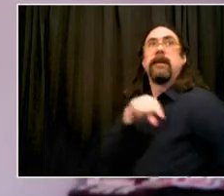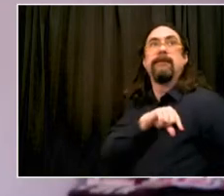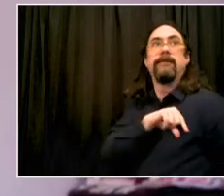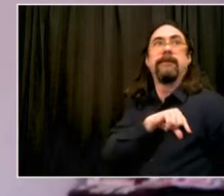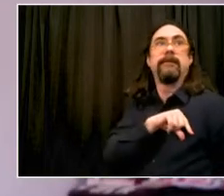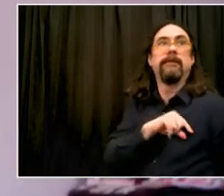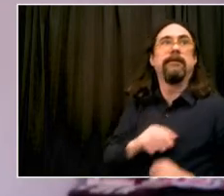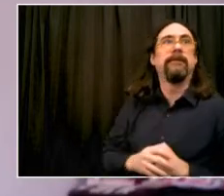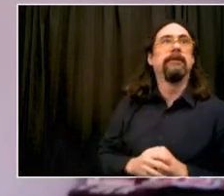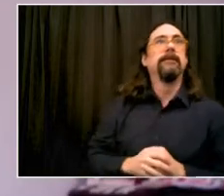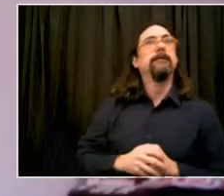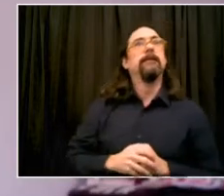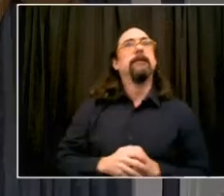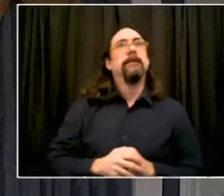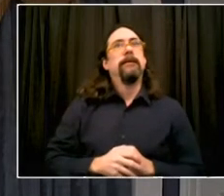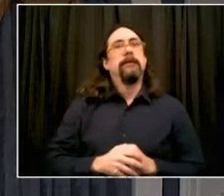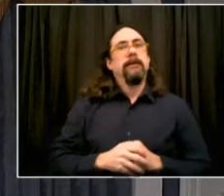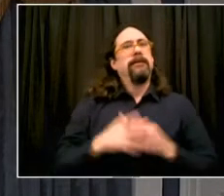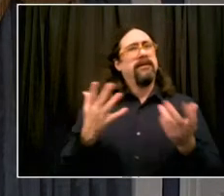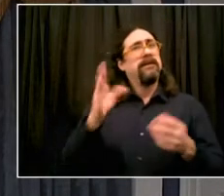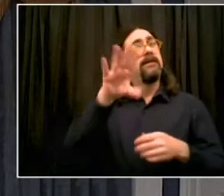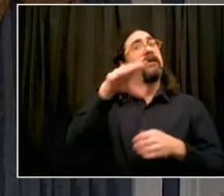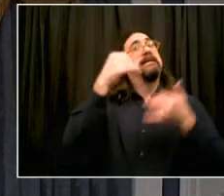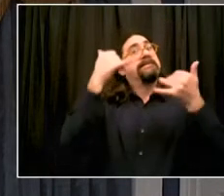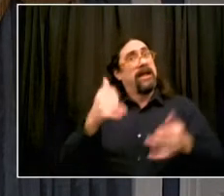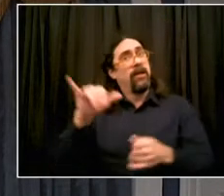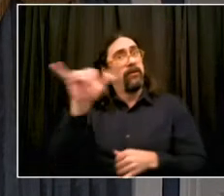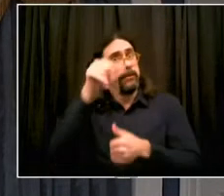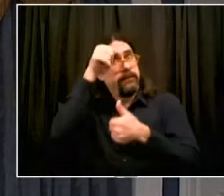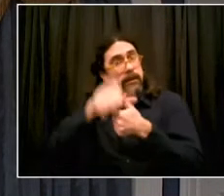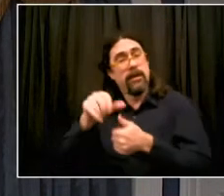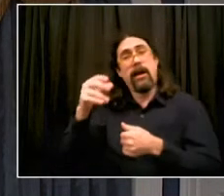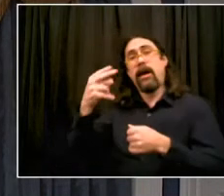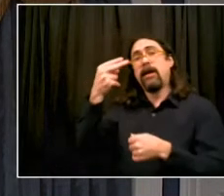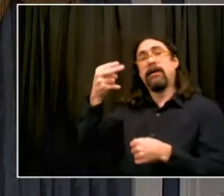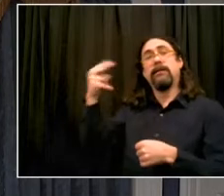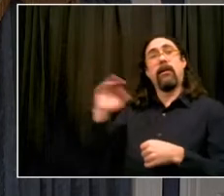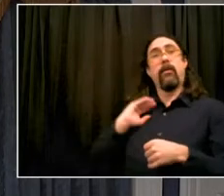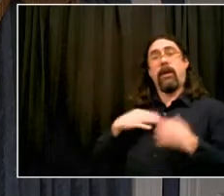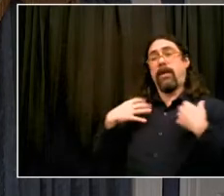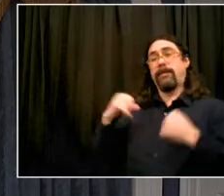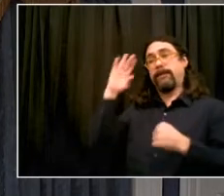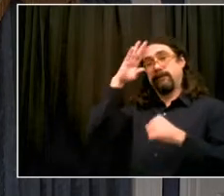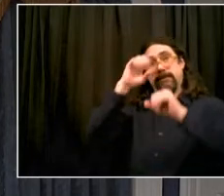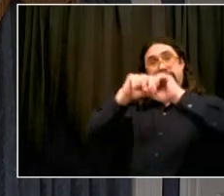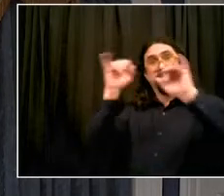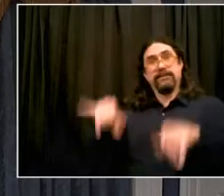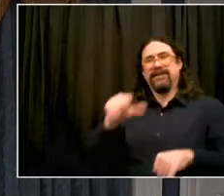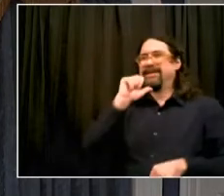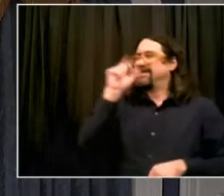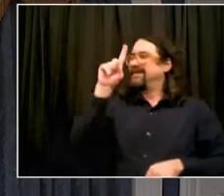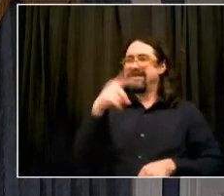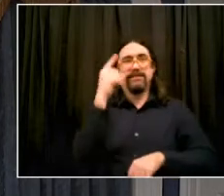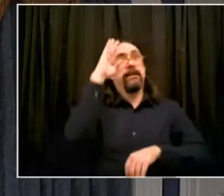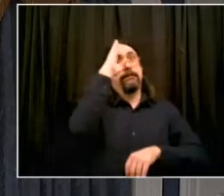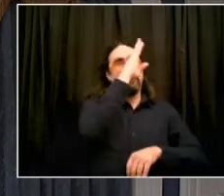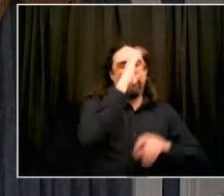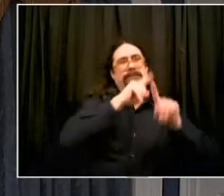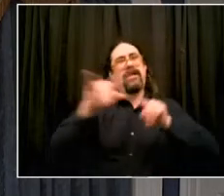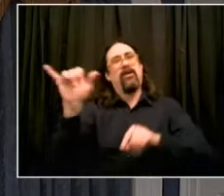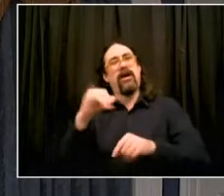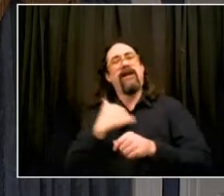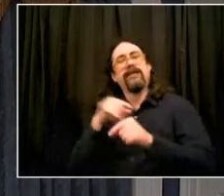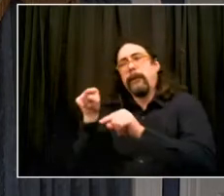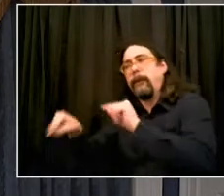vaccination going forward. Thank you. Go ahead, Andrew. The second question has to do with how did we go